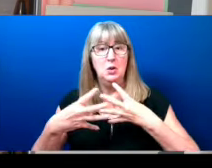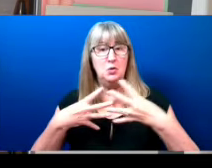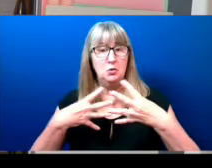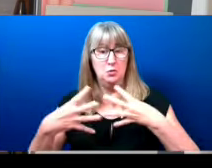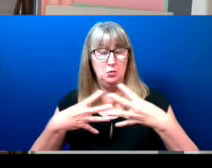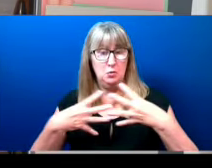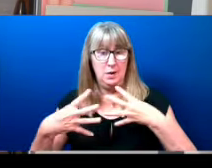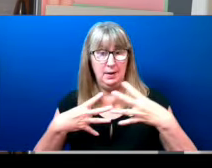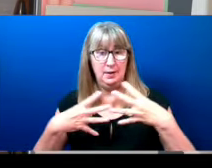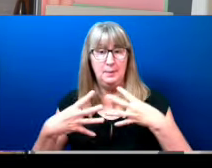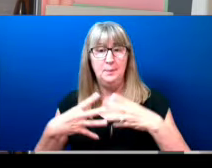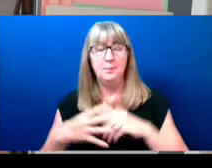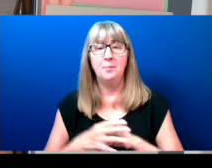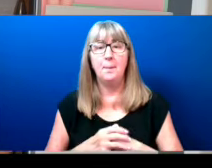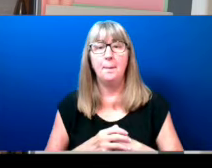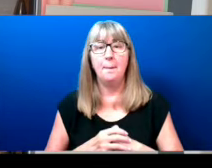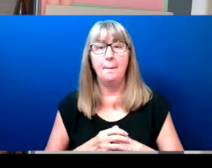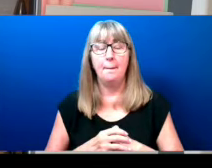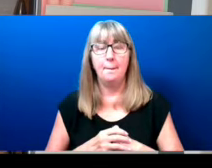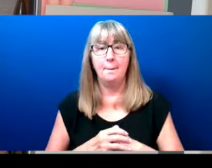I started out with the gray